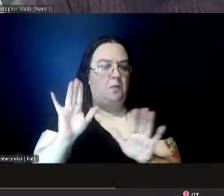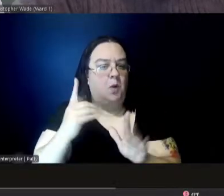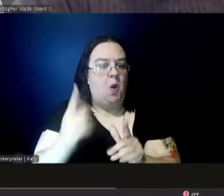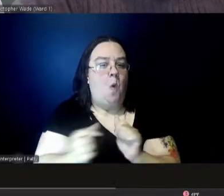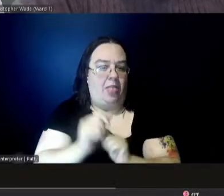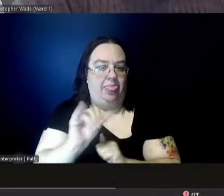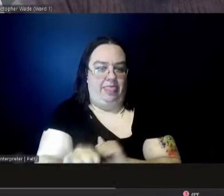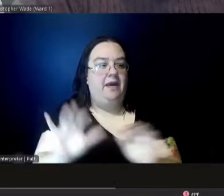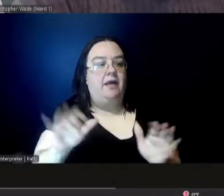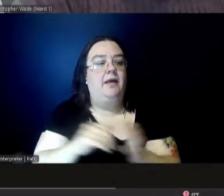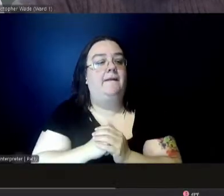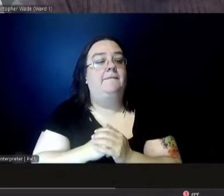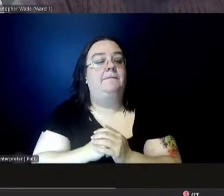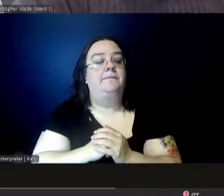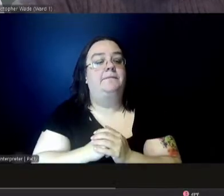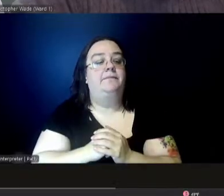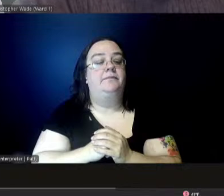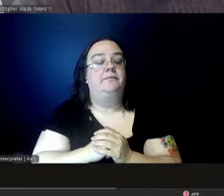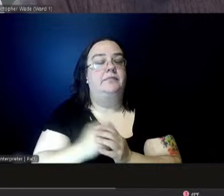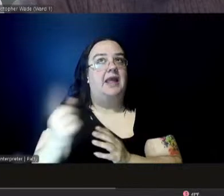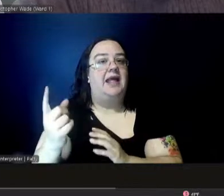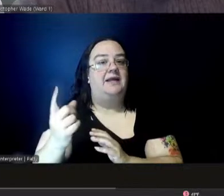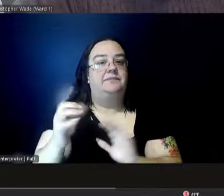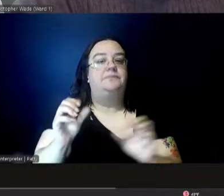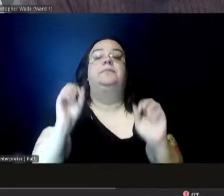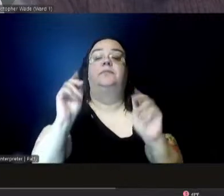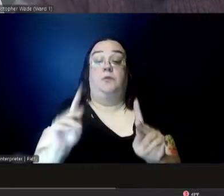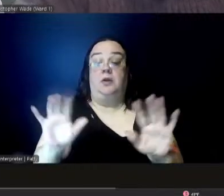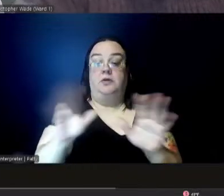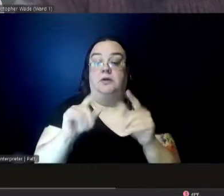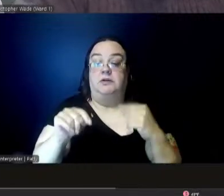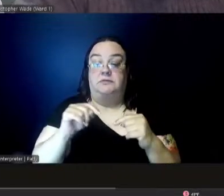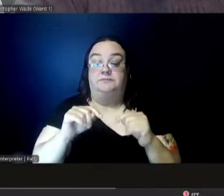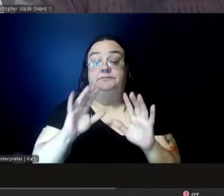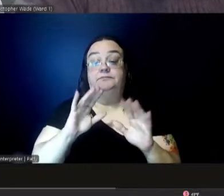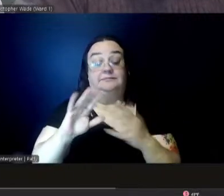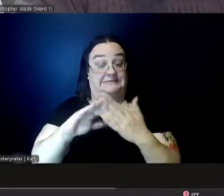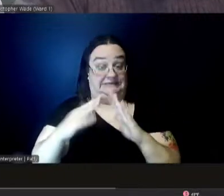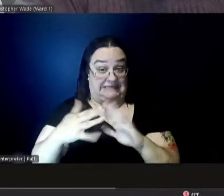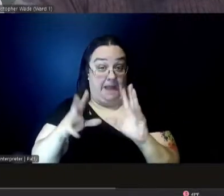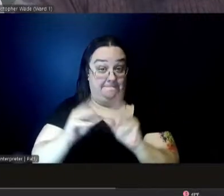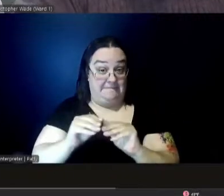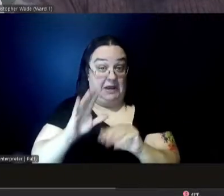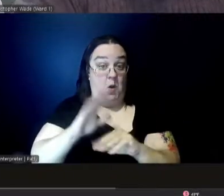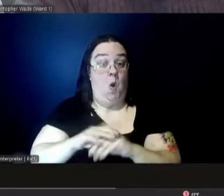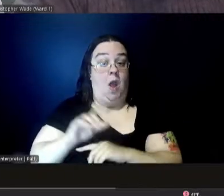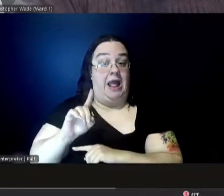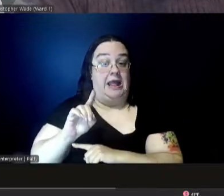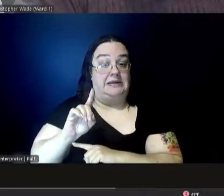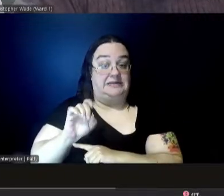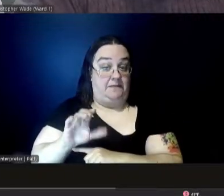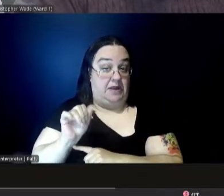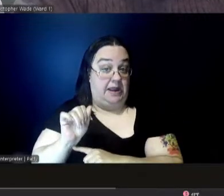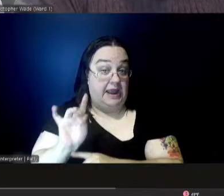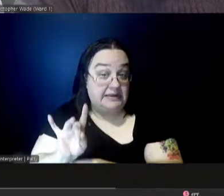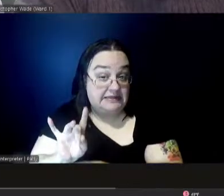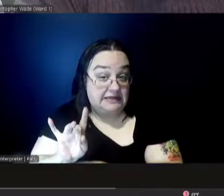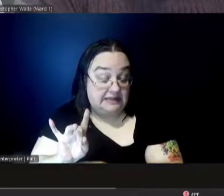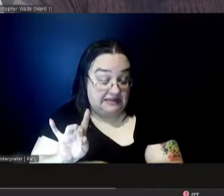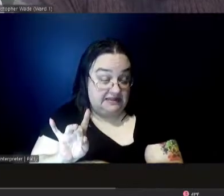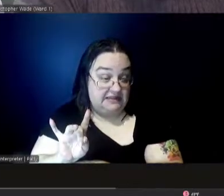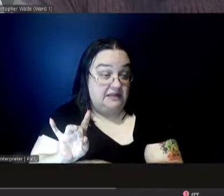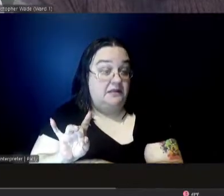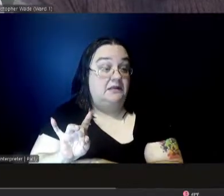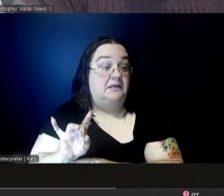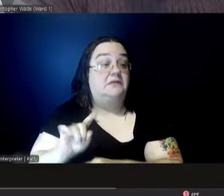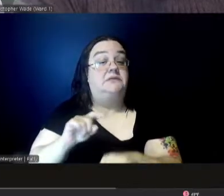So that, I think we're, okay, so the town meeting is going to be on the 18th of December